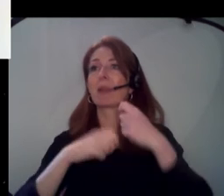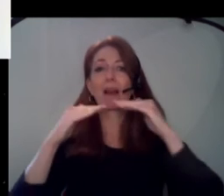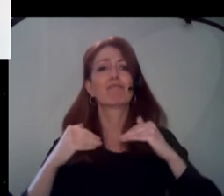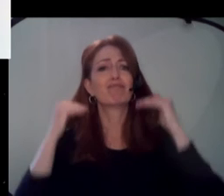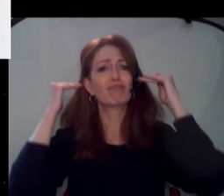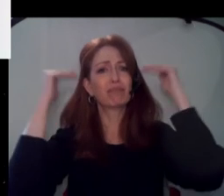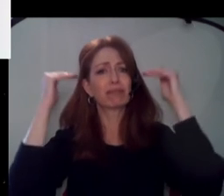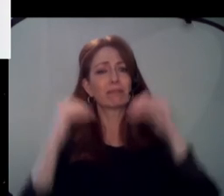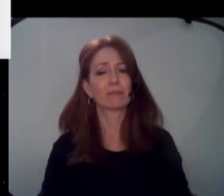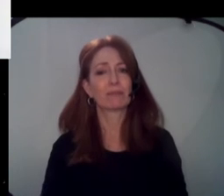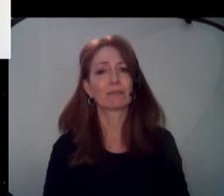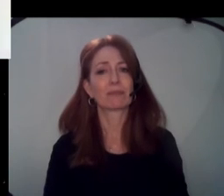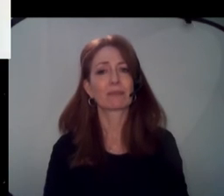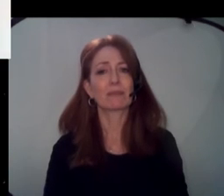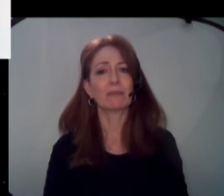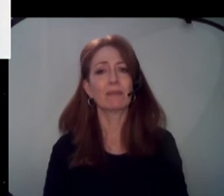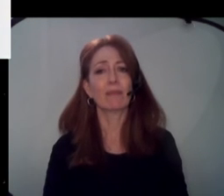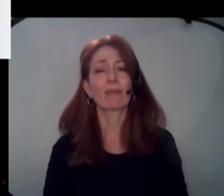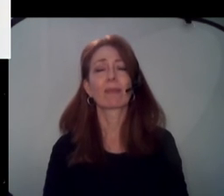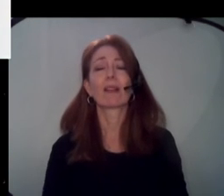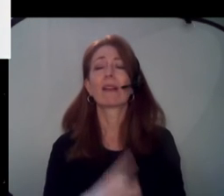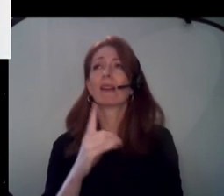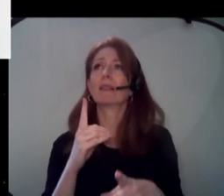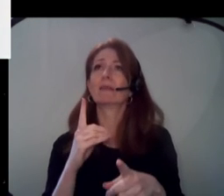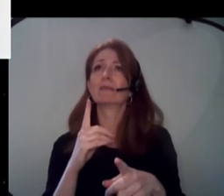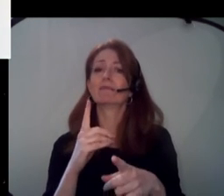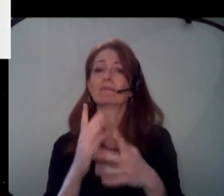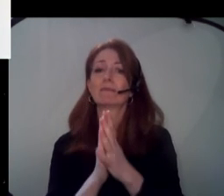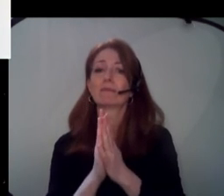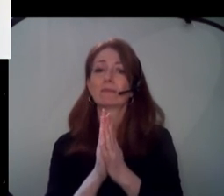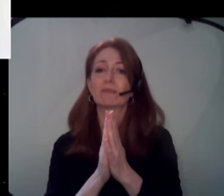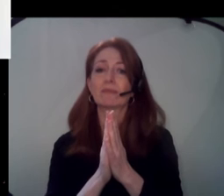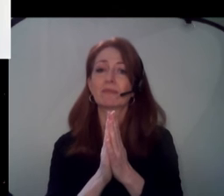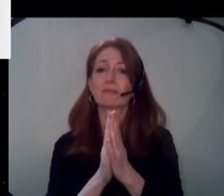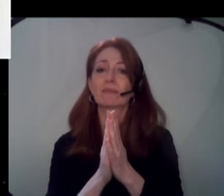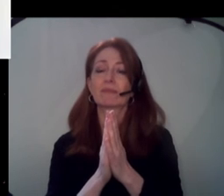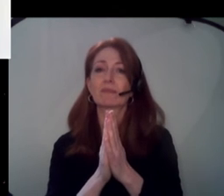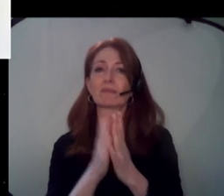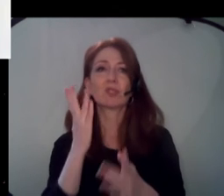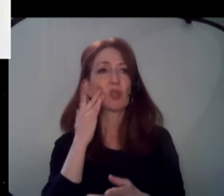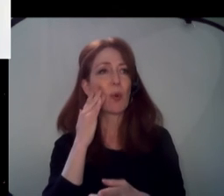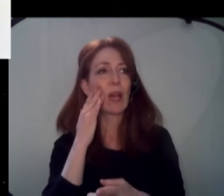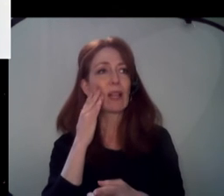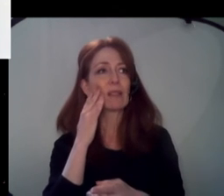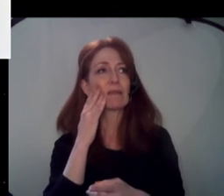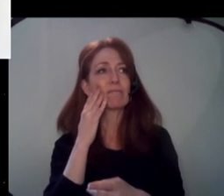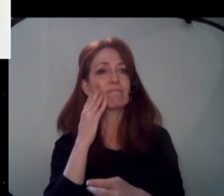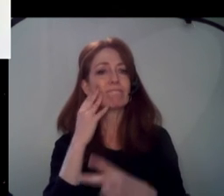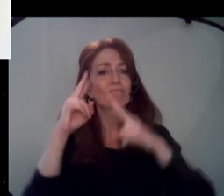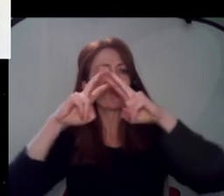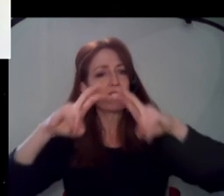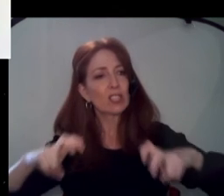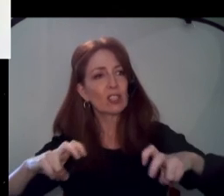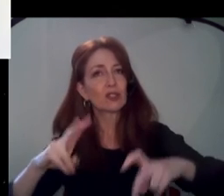you know, for quite a long time, once, you know, when we skip on and get to the point of professional art history getting